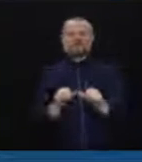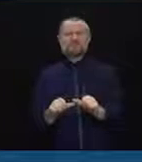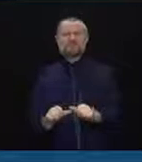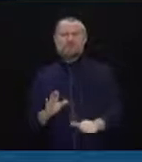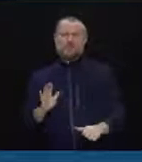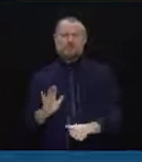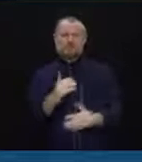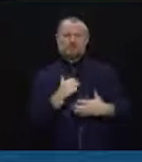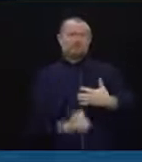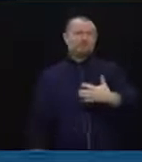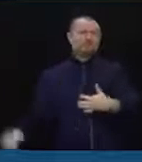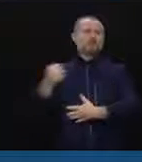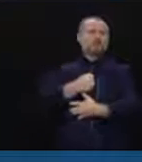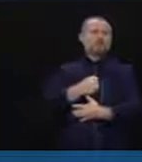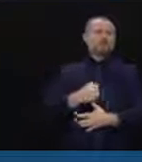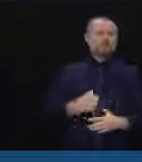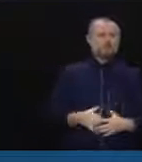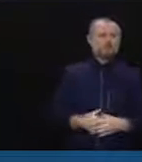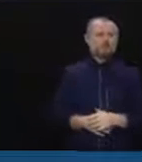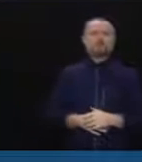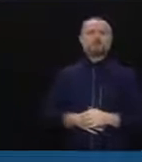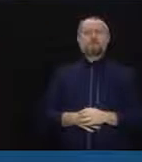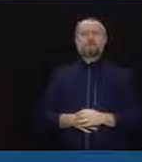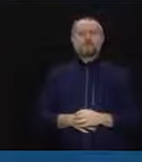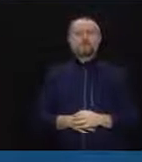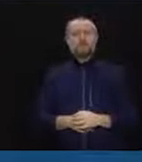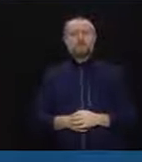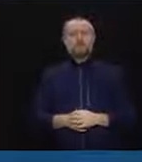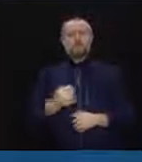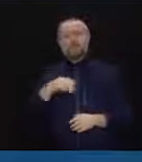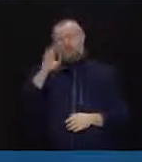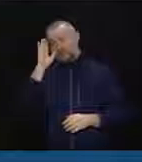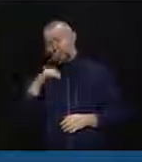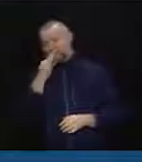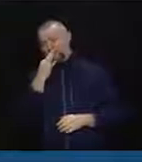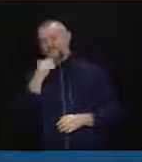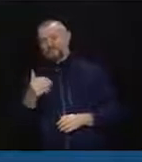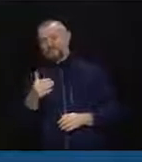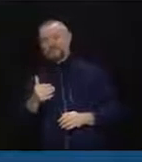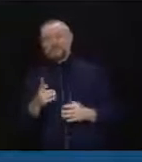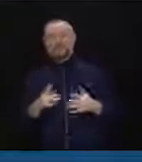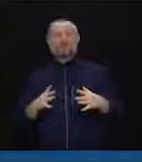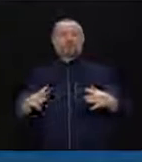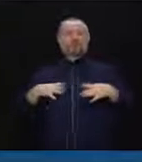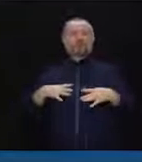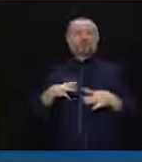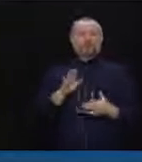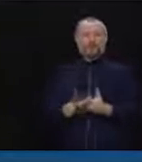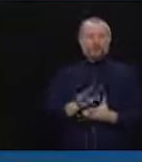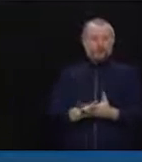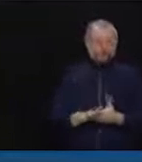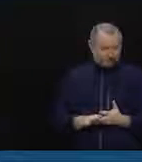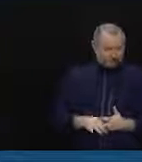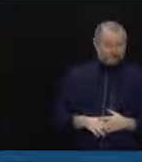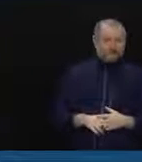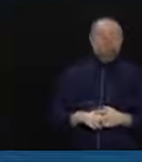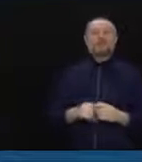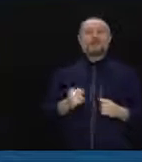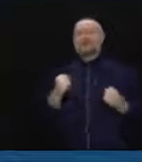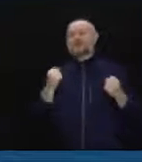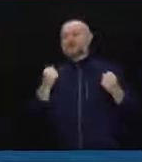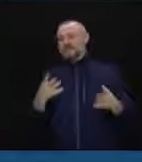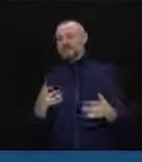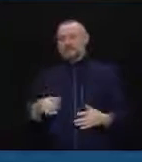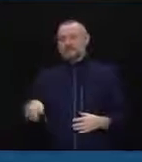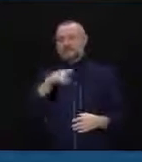do, we know there's another break coming up. Most of the public school students in the state will be back